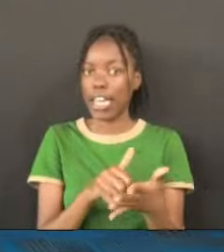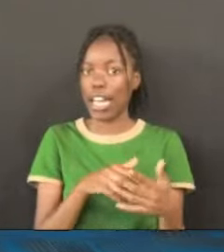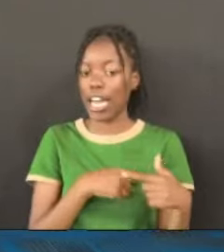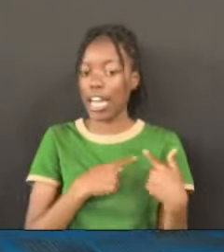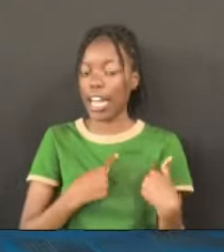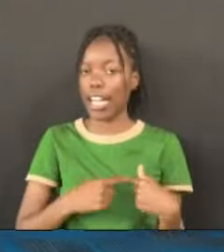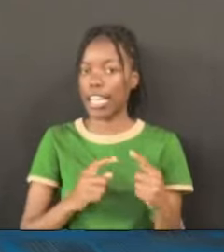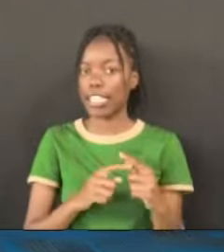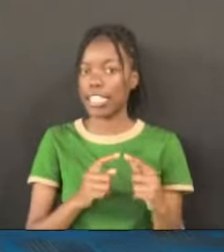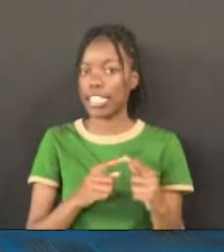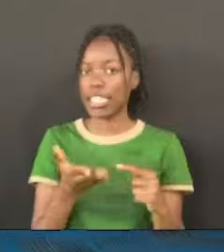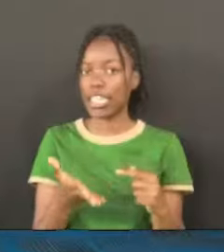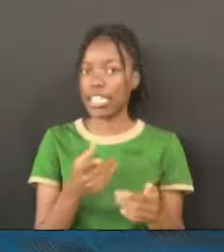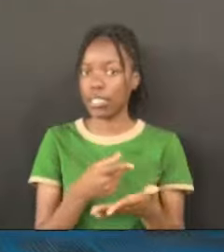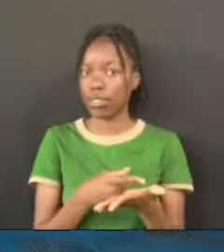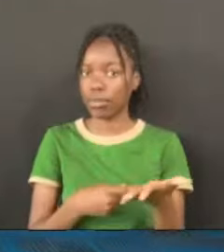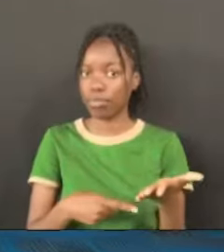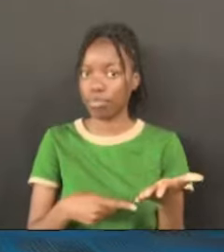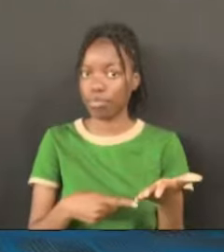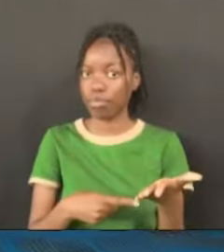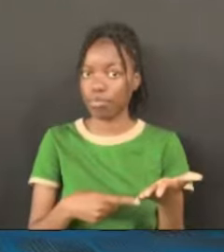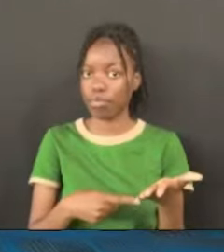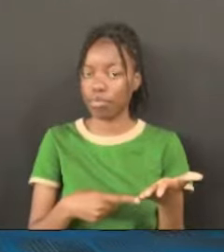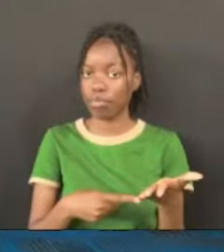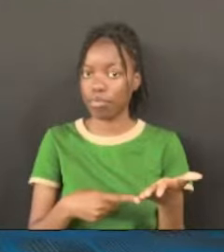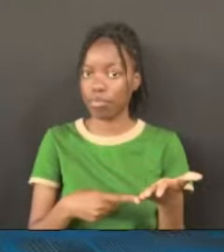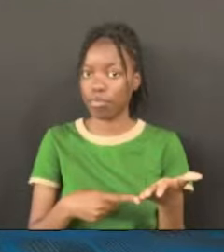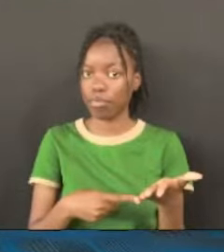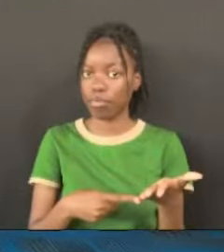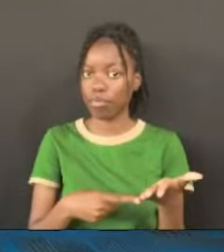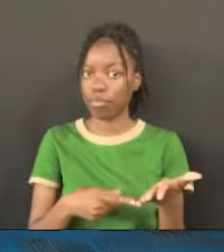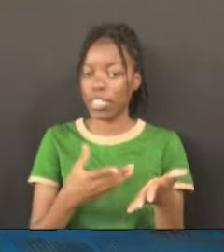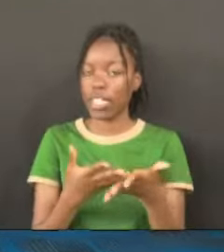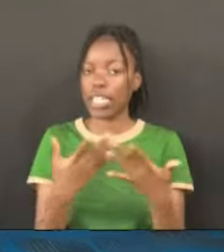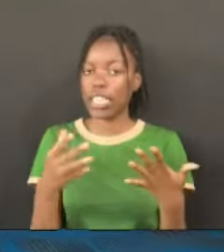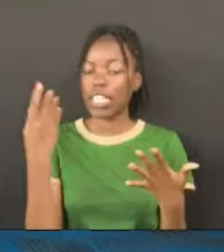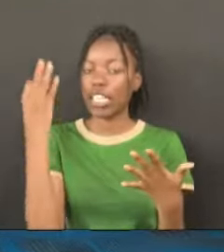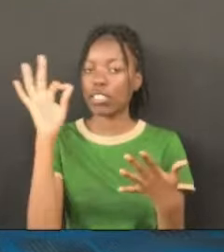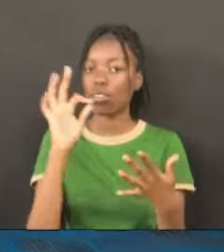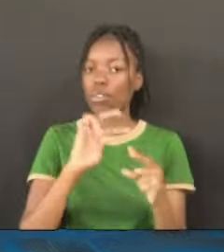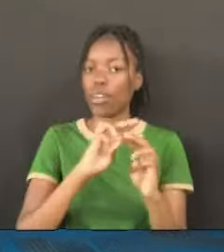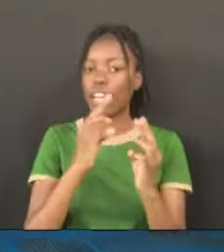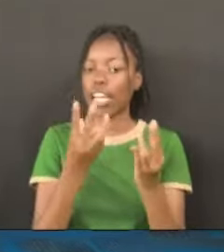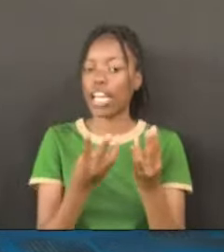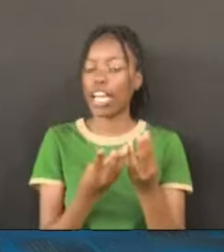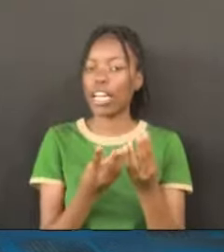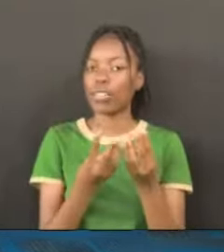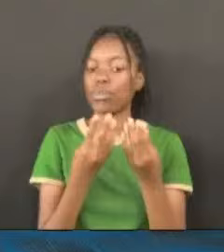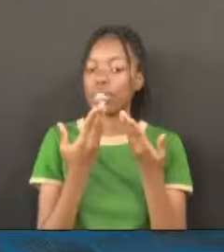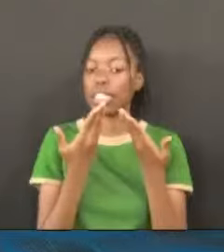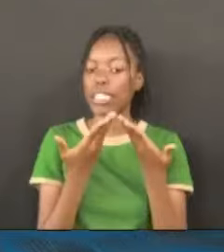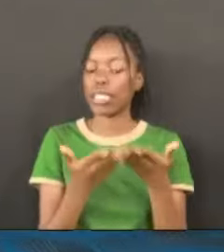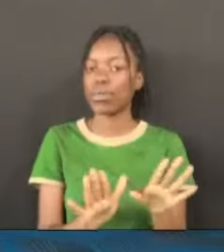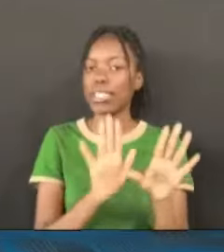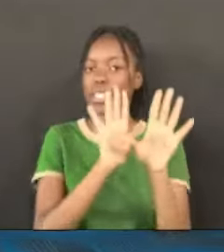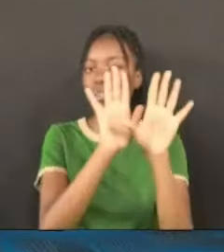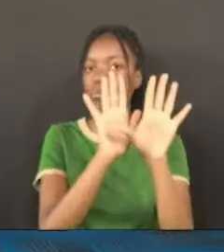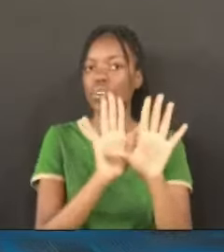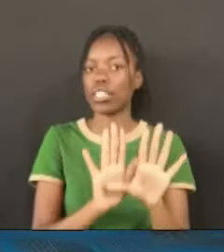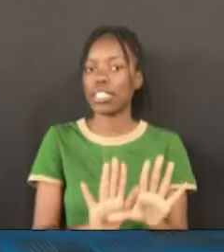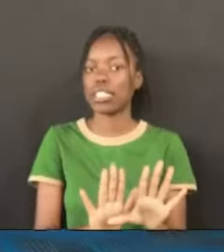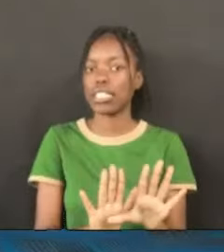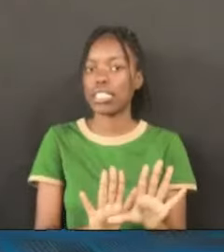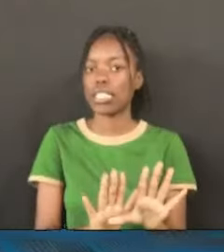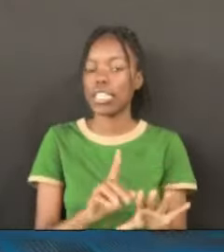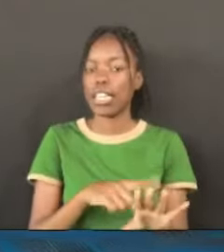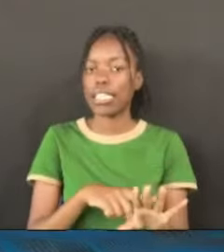The things of this earth will dim and lose their what? Their value. Especially when I remember